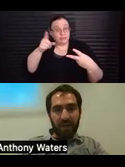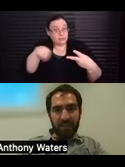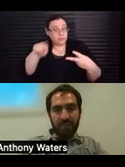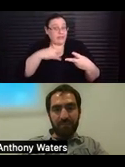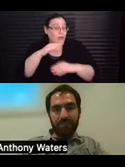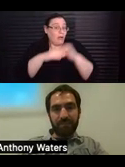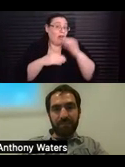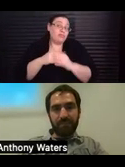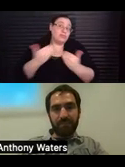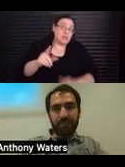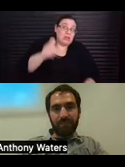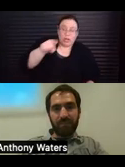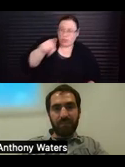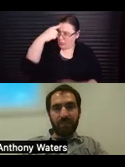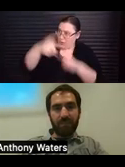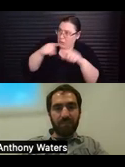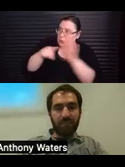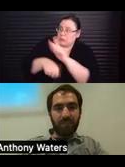suicidal thoughts.